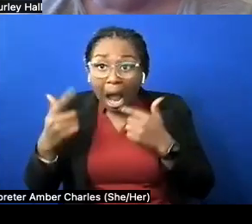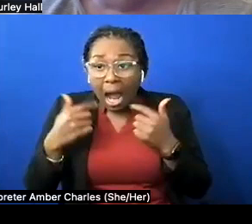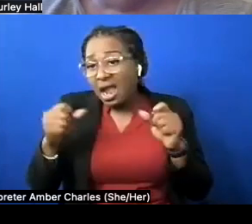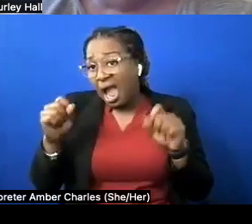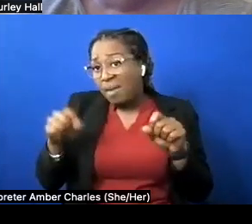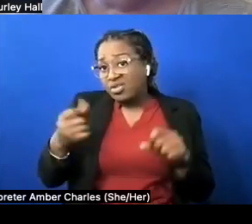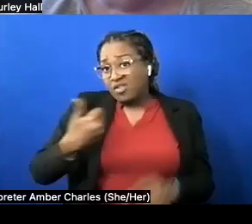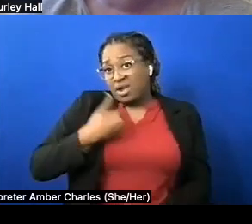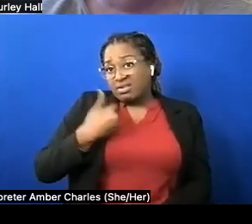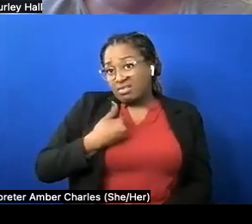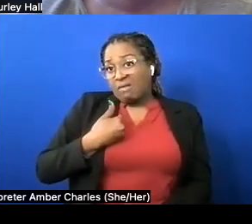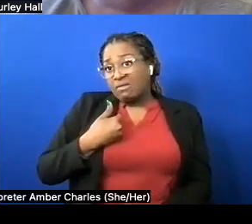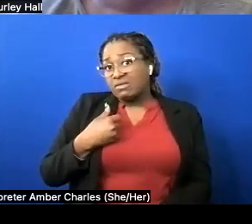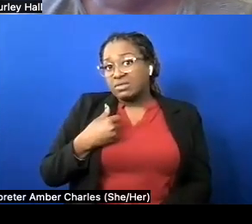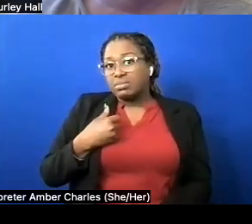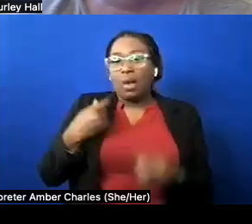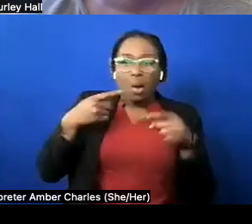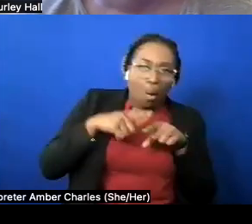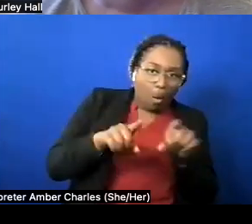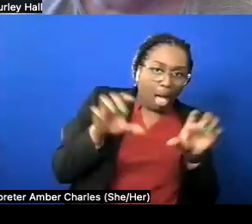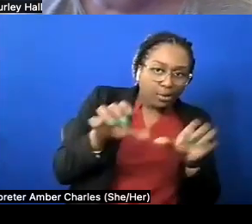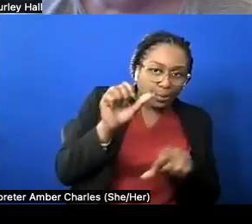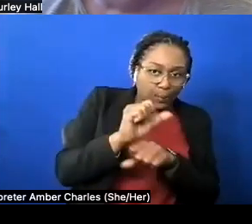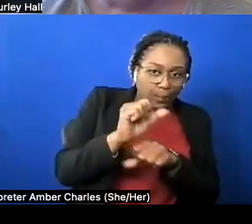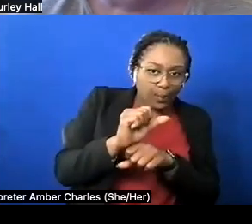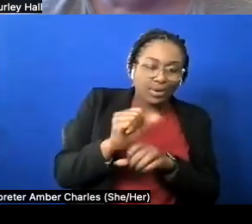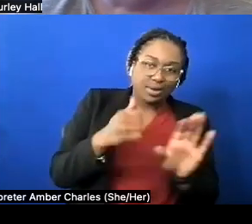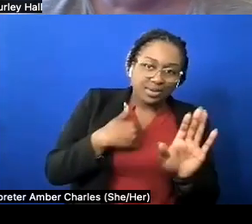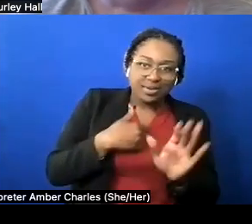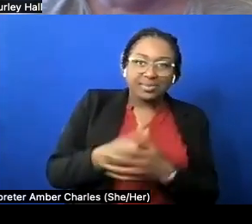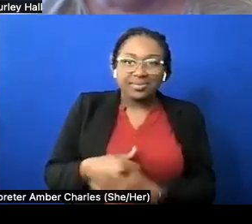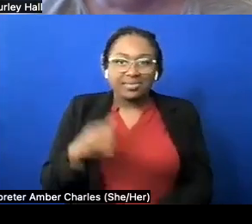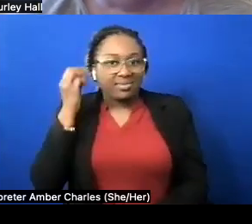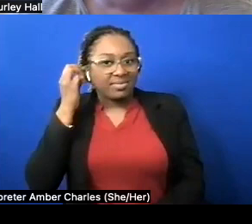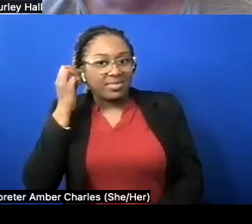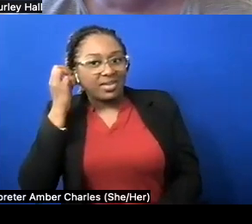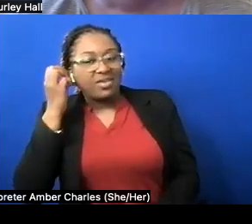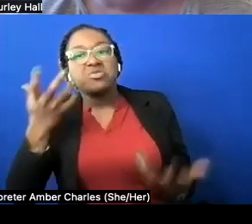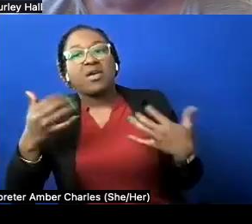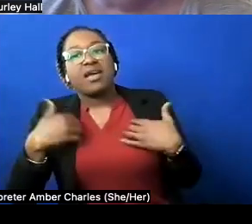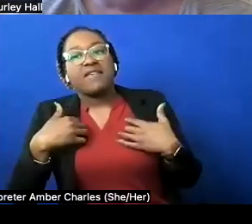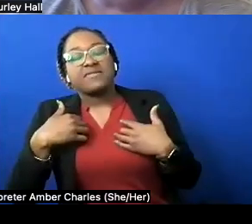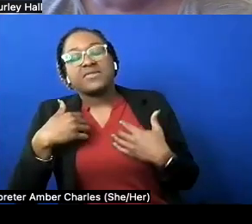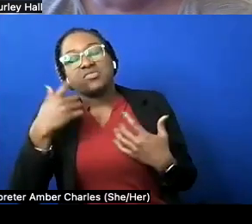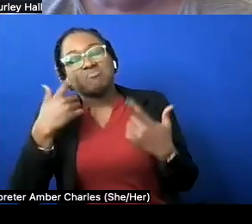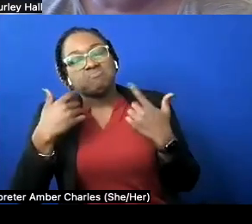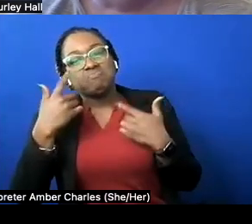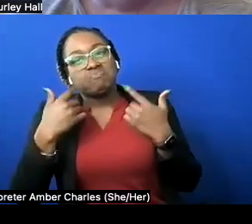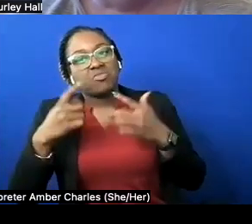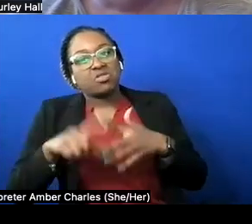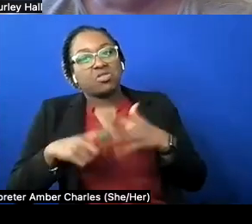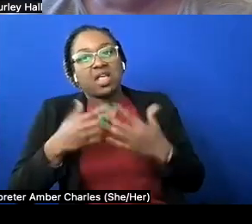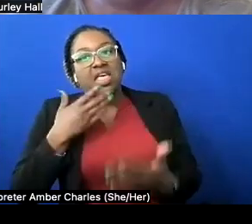while doing this work? Sorry. Oh, that's fine. I know you already got me started. I mean, thank goodness for these